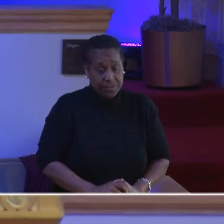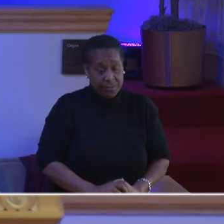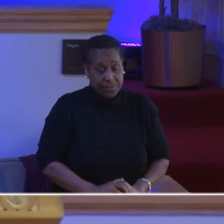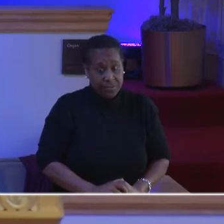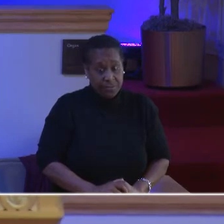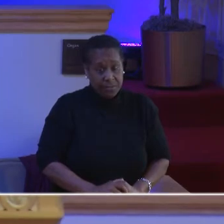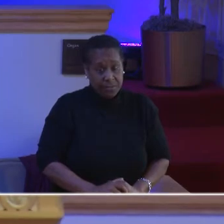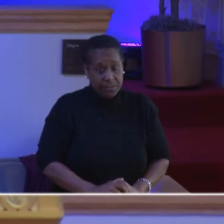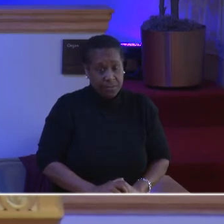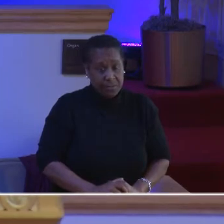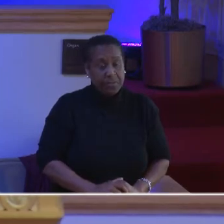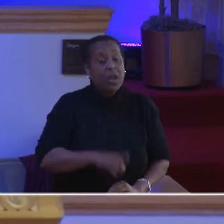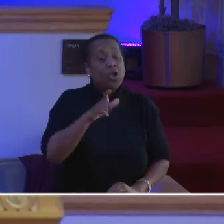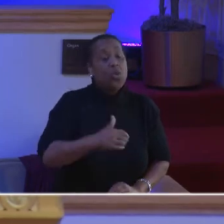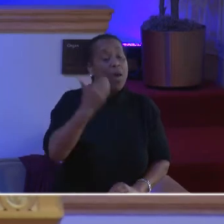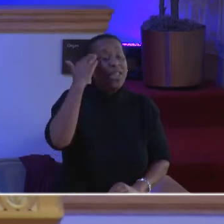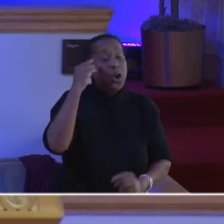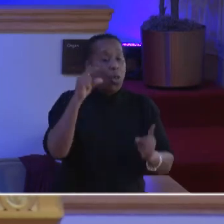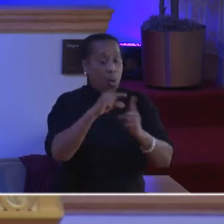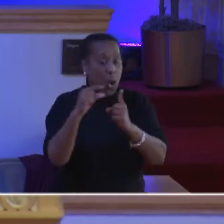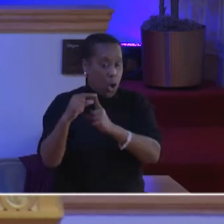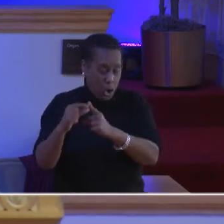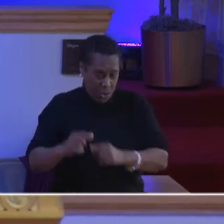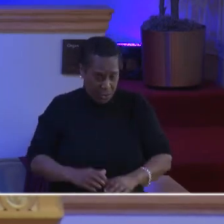You got to know the word,